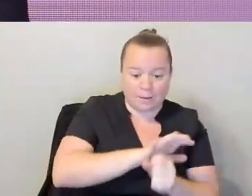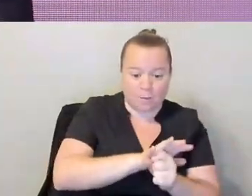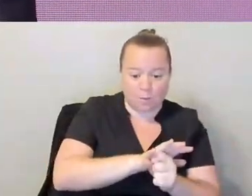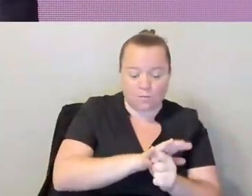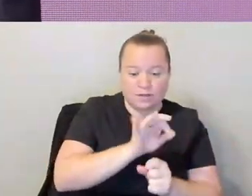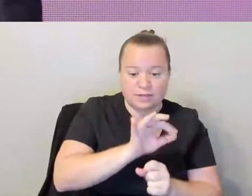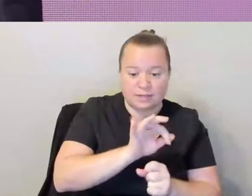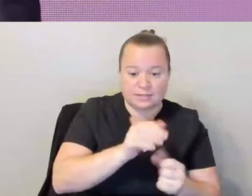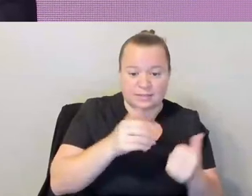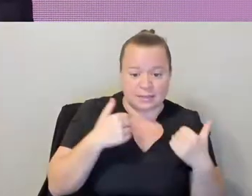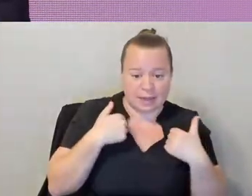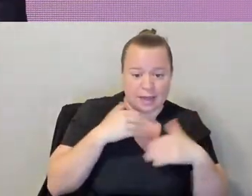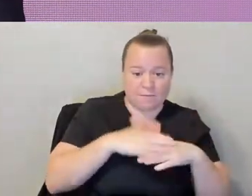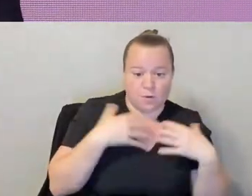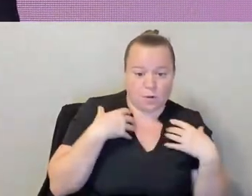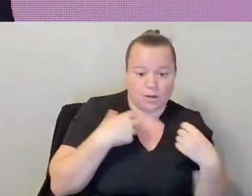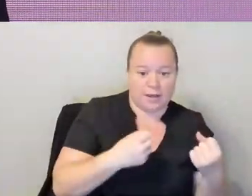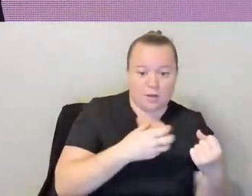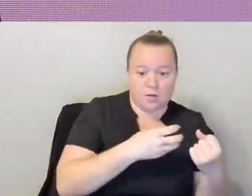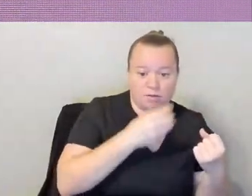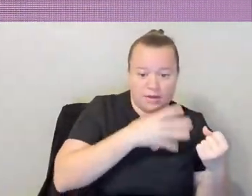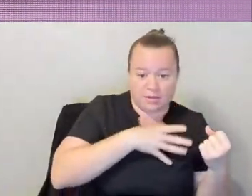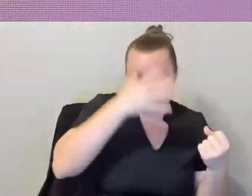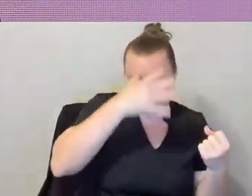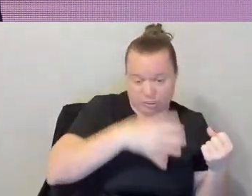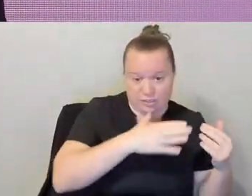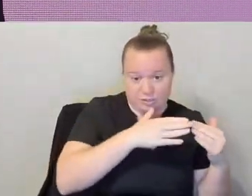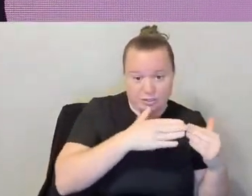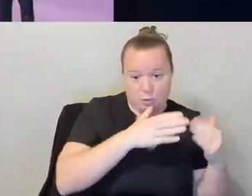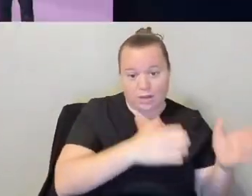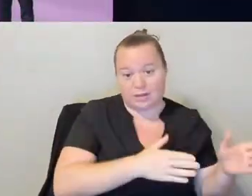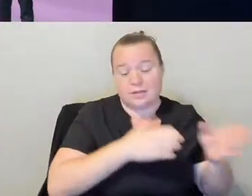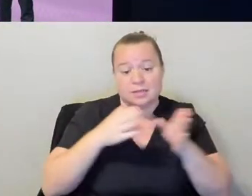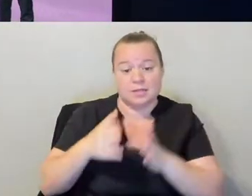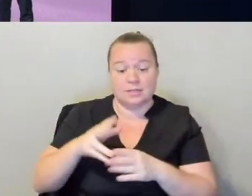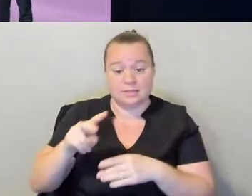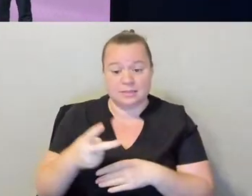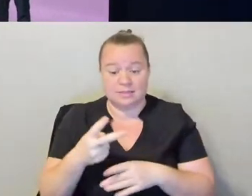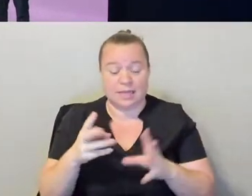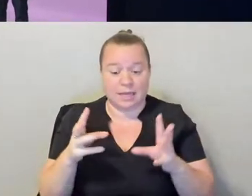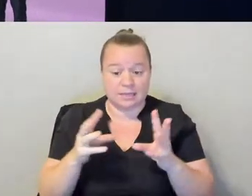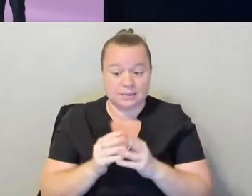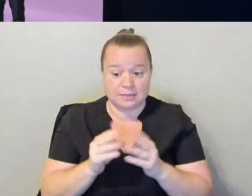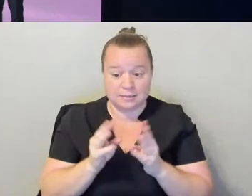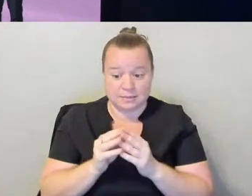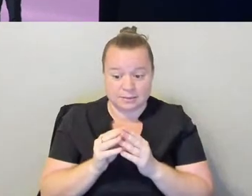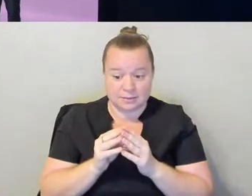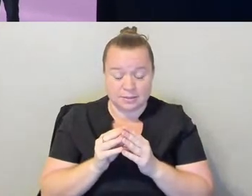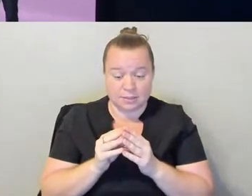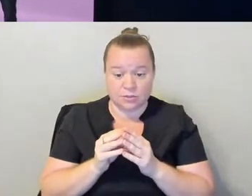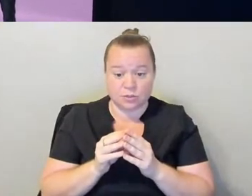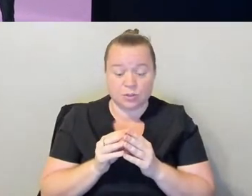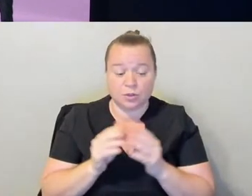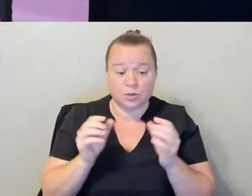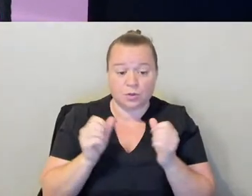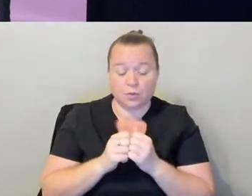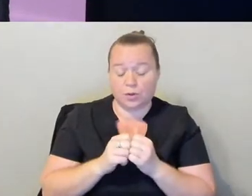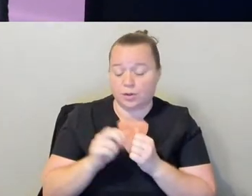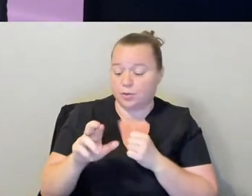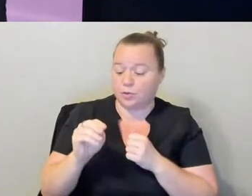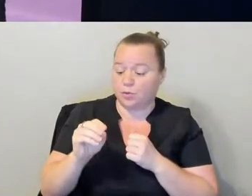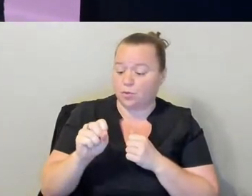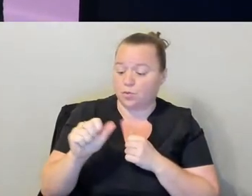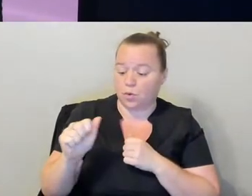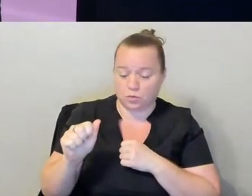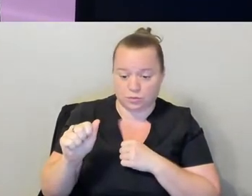has had on health and gender equality. The second section, the second session will be with Raza in Vilnius,